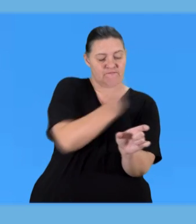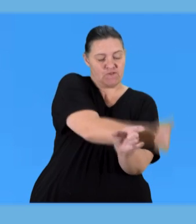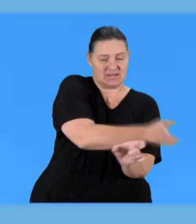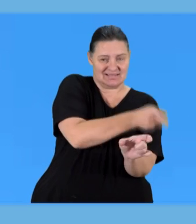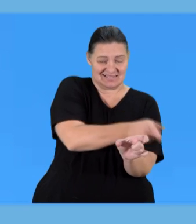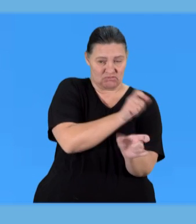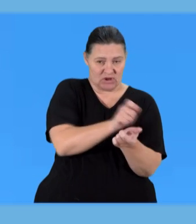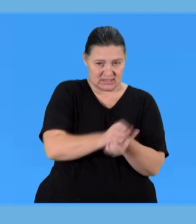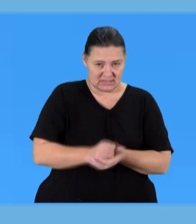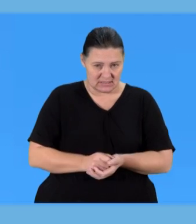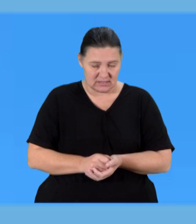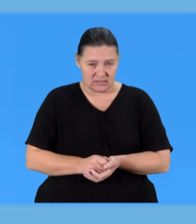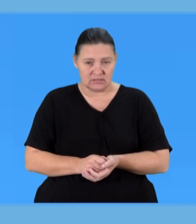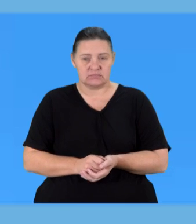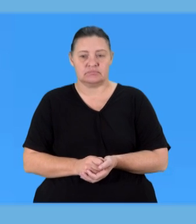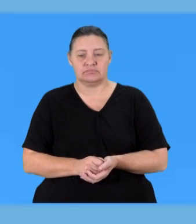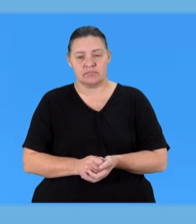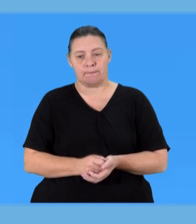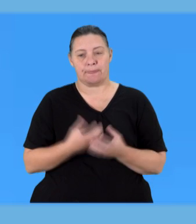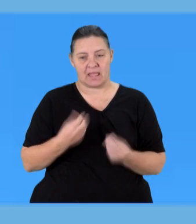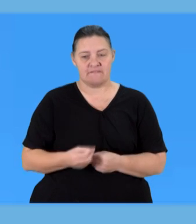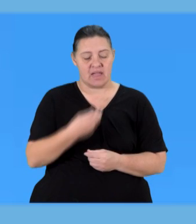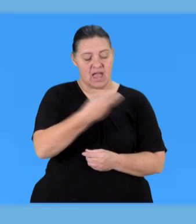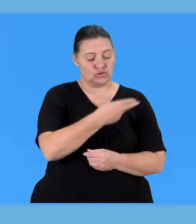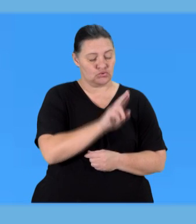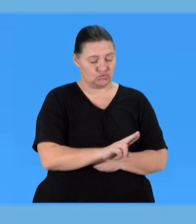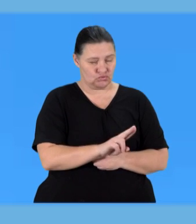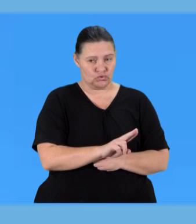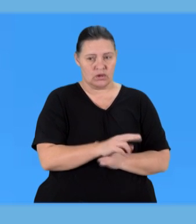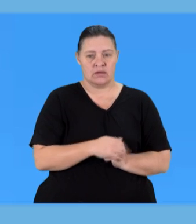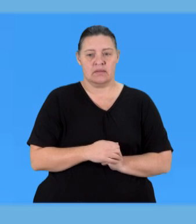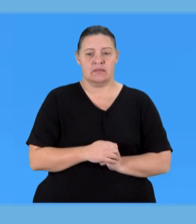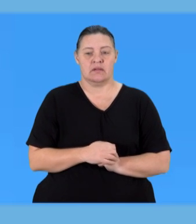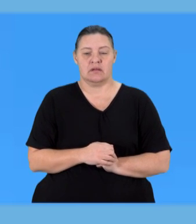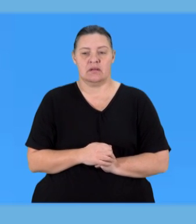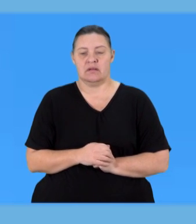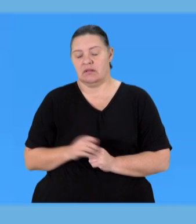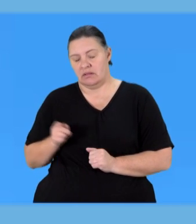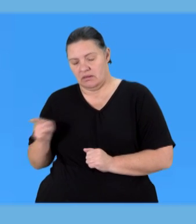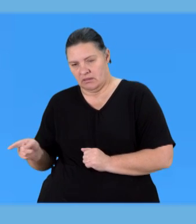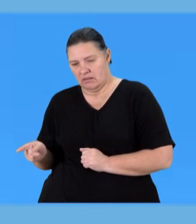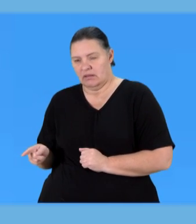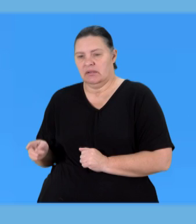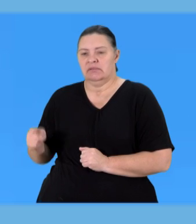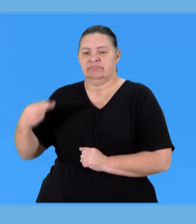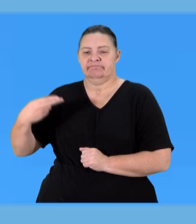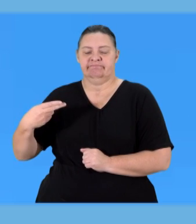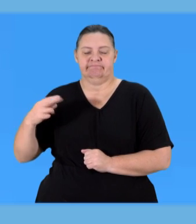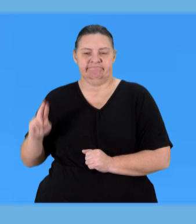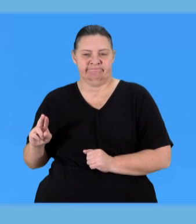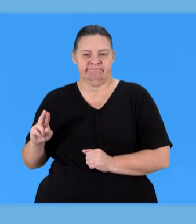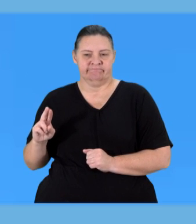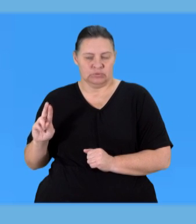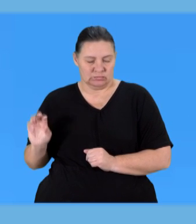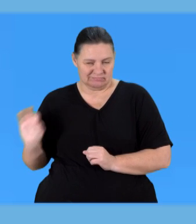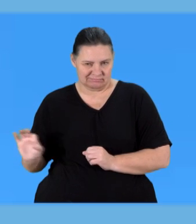chemical symbol. So let's see. On the reactant side, we have 2 hydrogens and we have 2